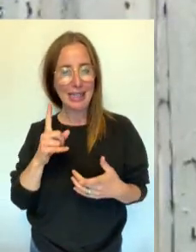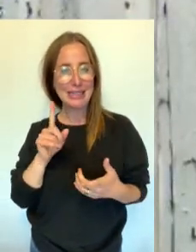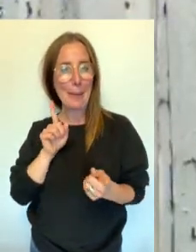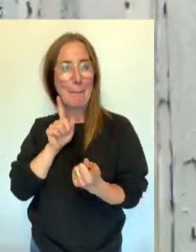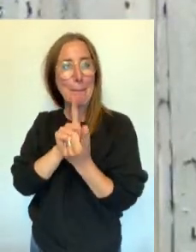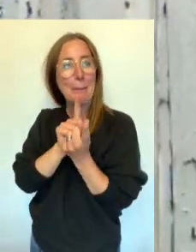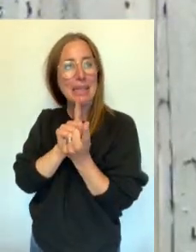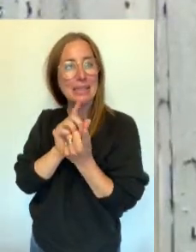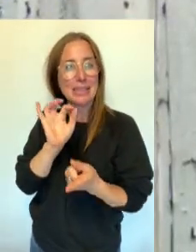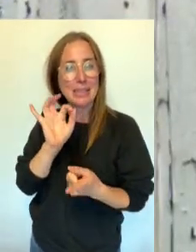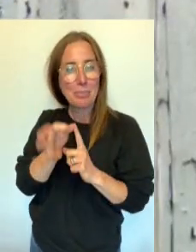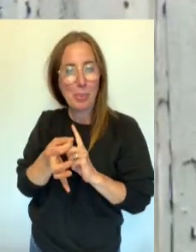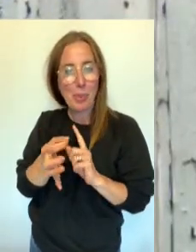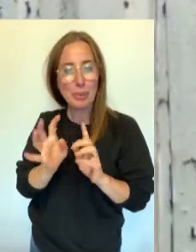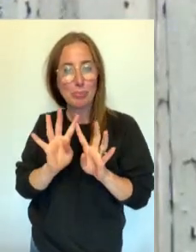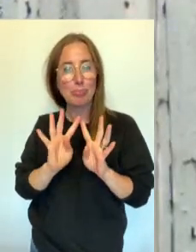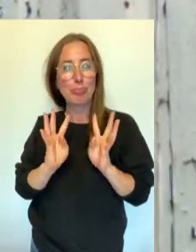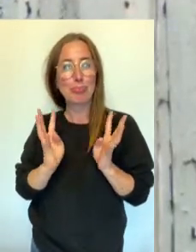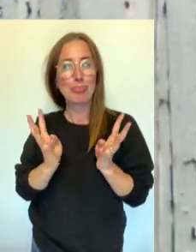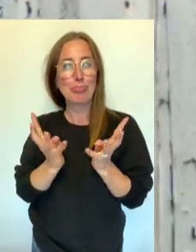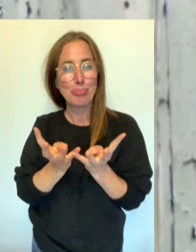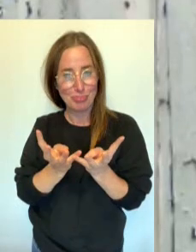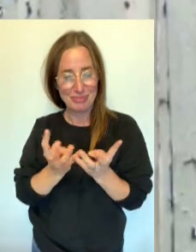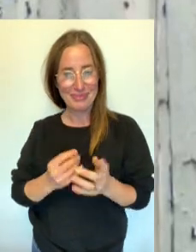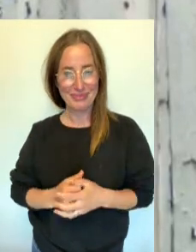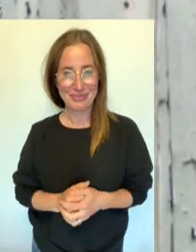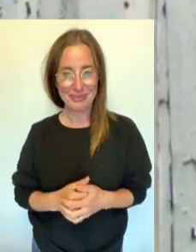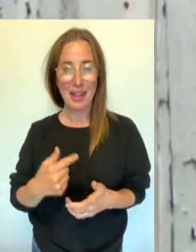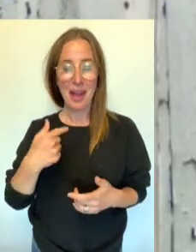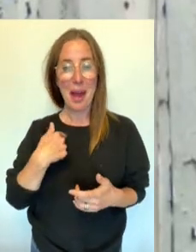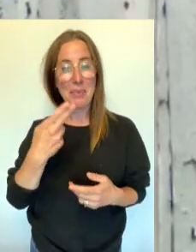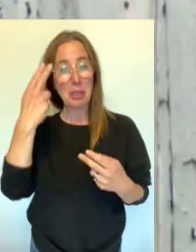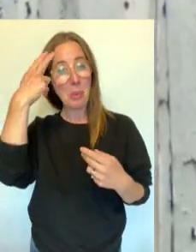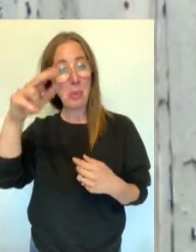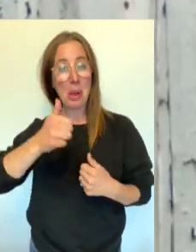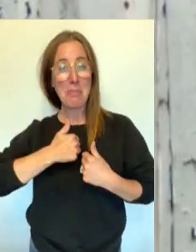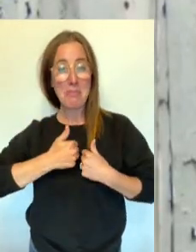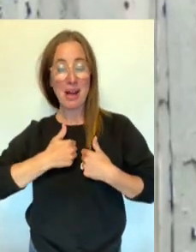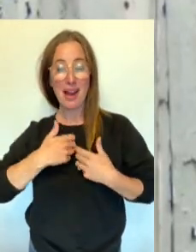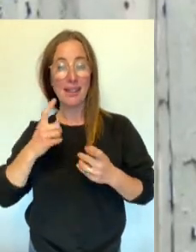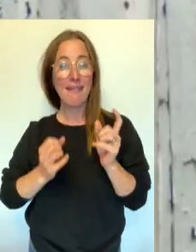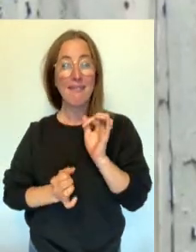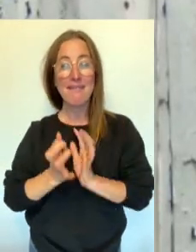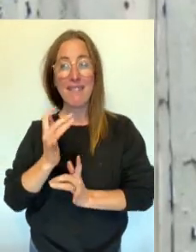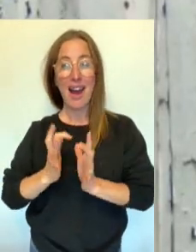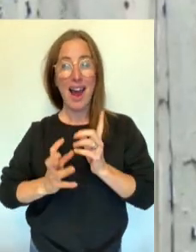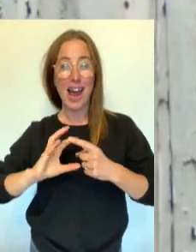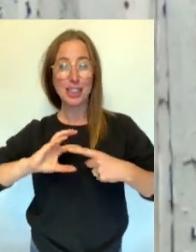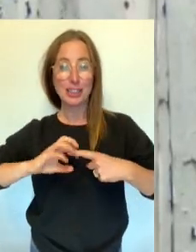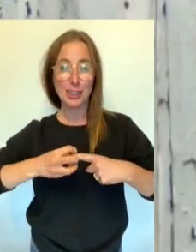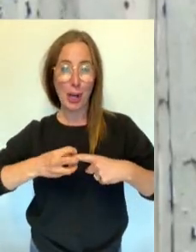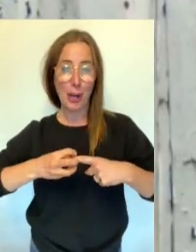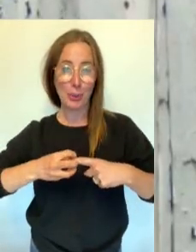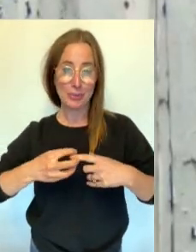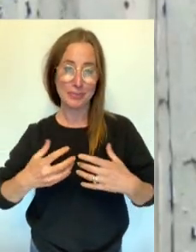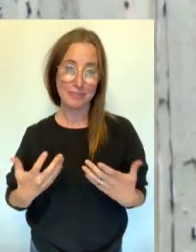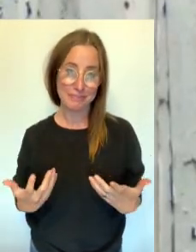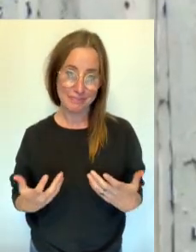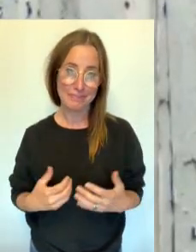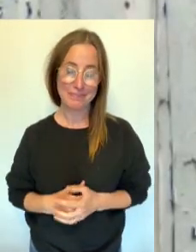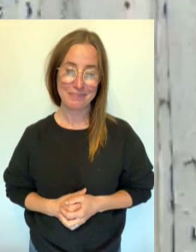So I'm going to call mine a firestone. Okay, so we might all be disconnected as far as lockdown